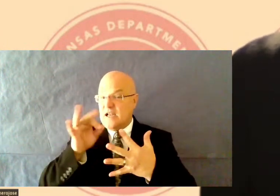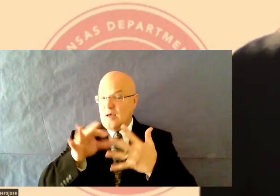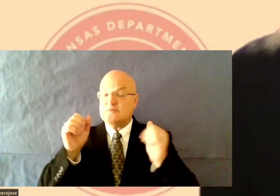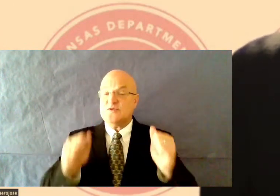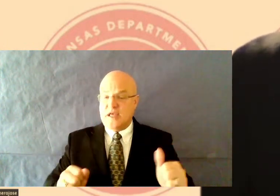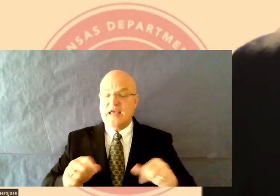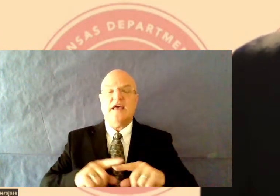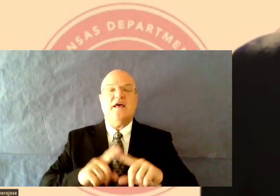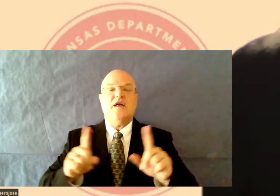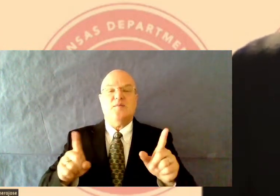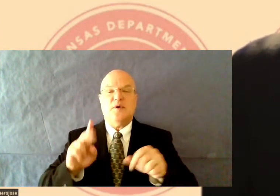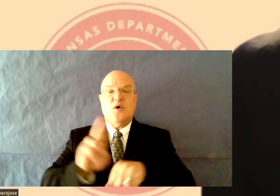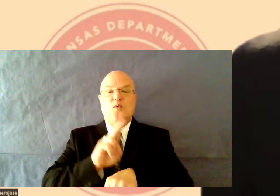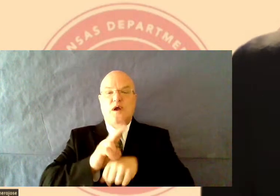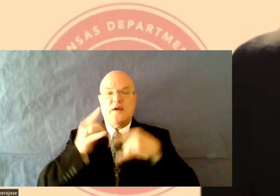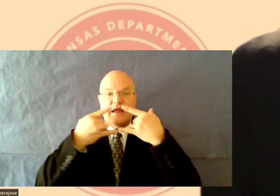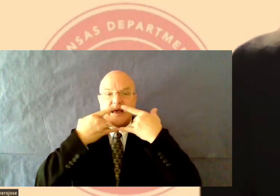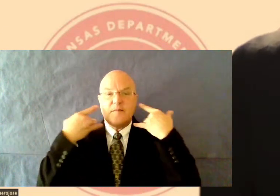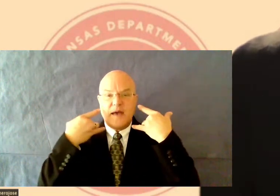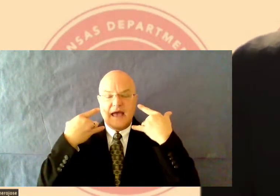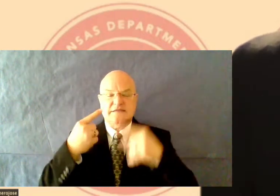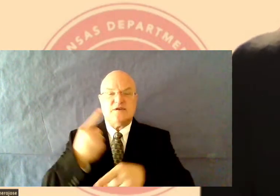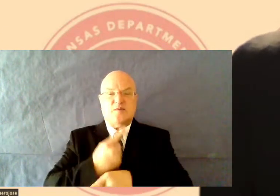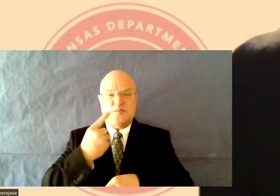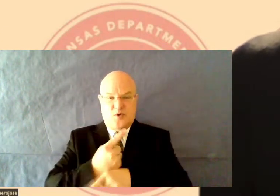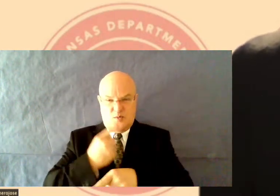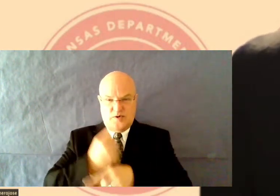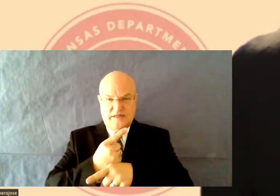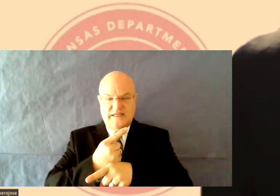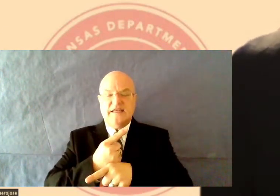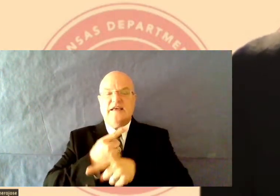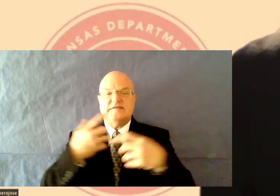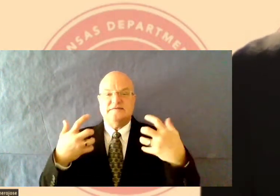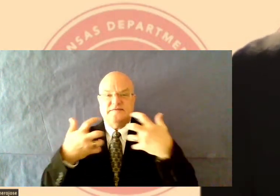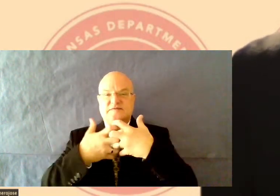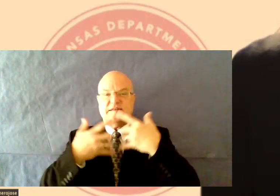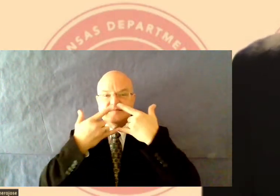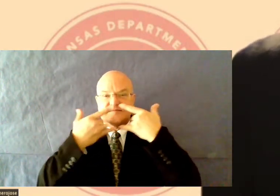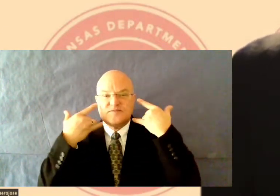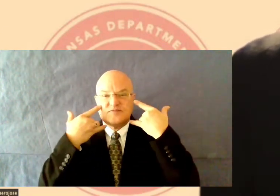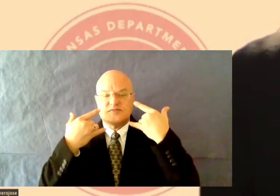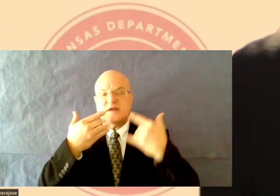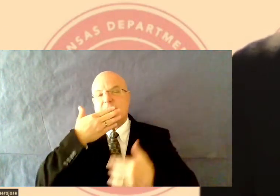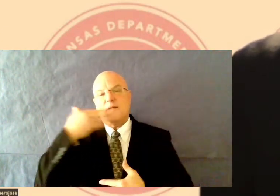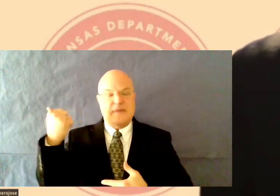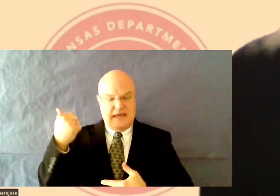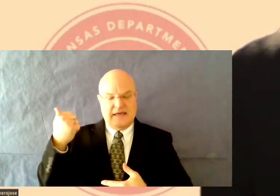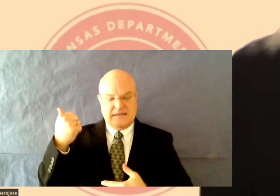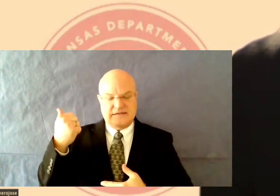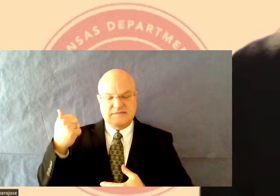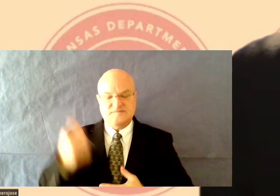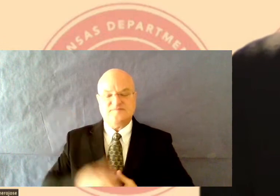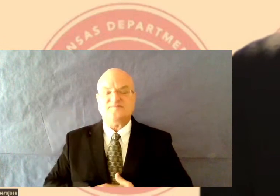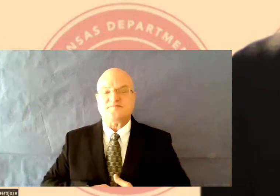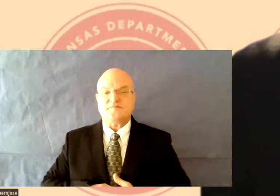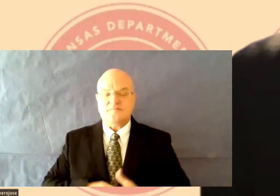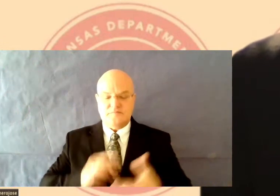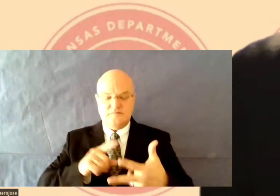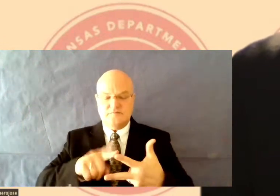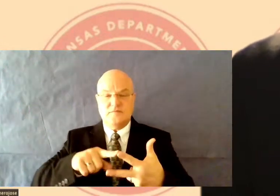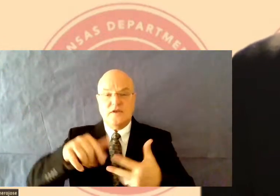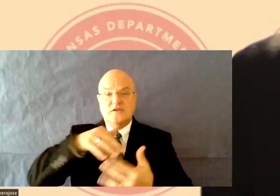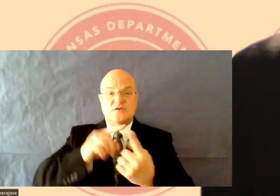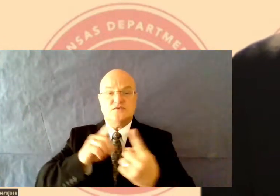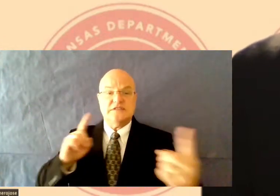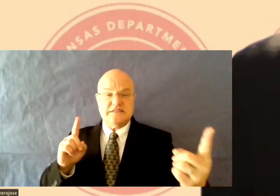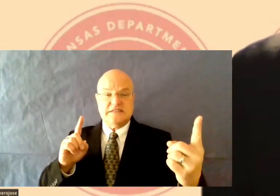least wearing a mask appropriate, fitting the face appropriately is recommended. The physical distancing of 6